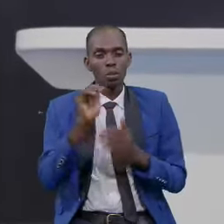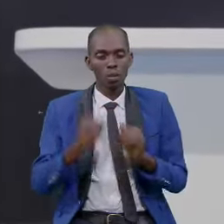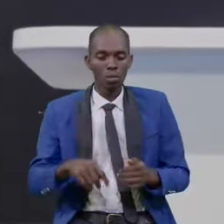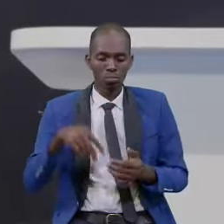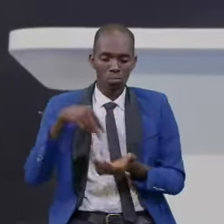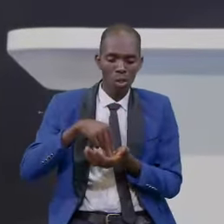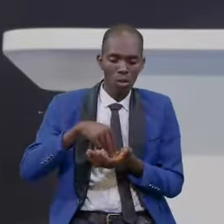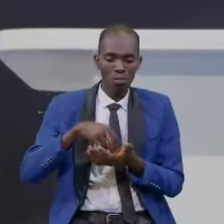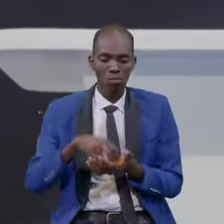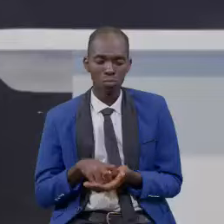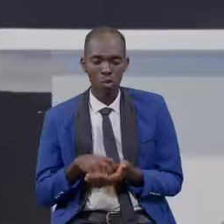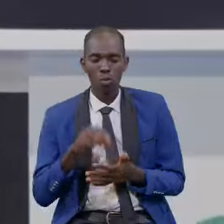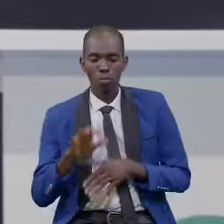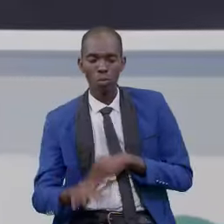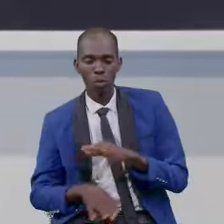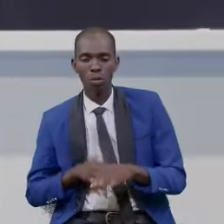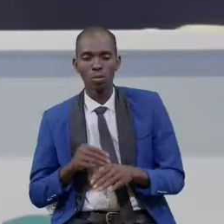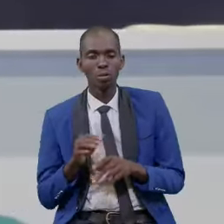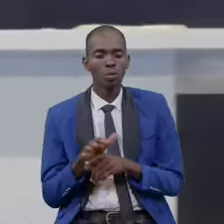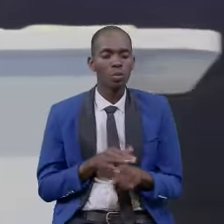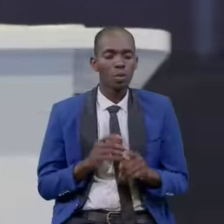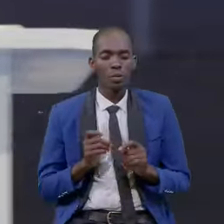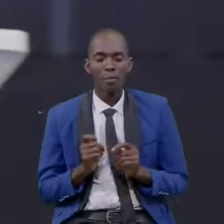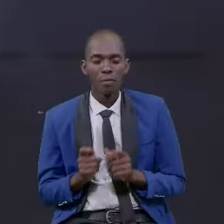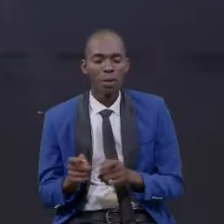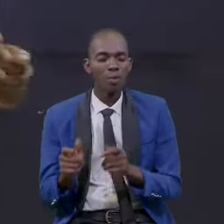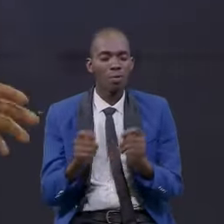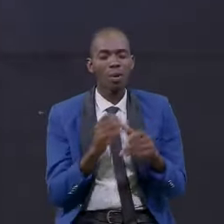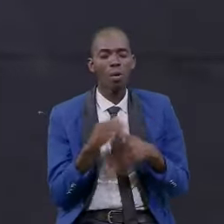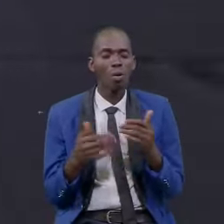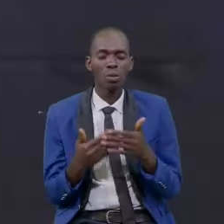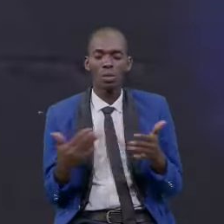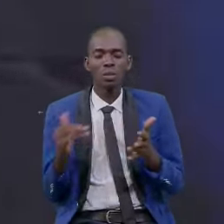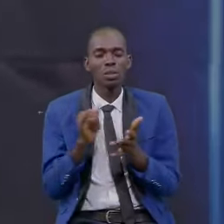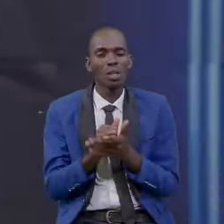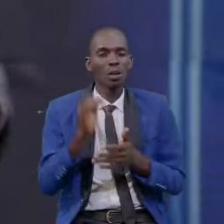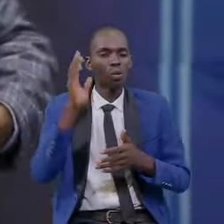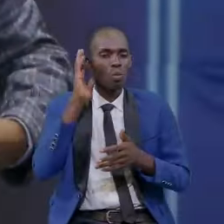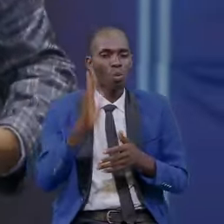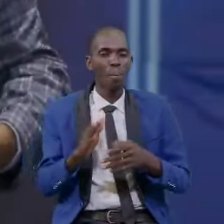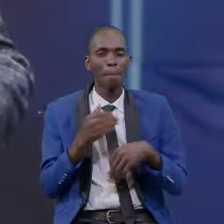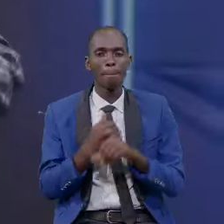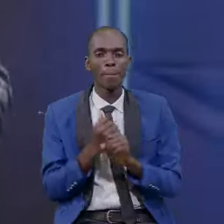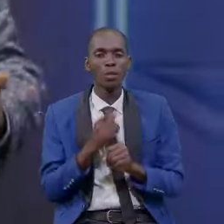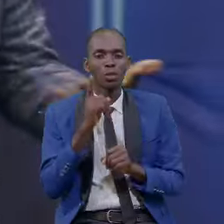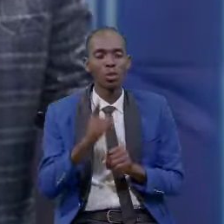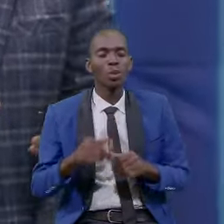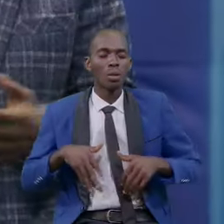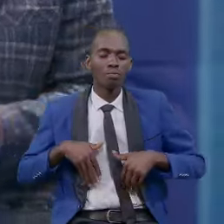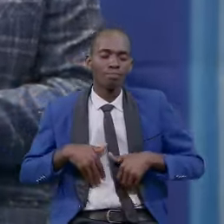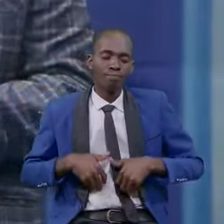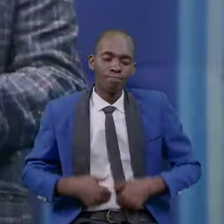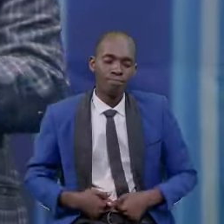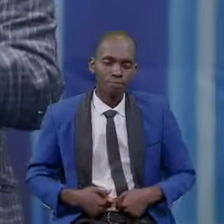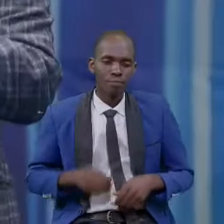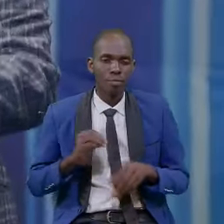can move, you can run, and all those things that used to hook you and make you so tired in your heart because of